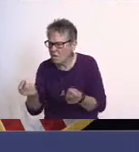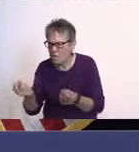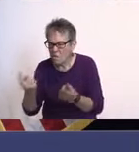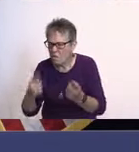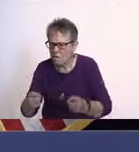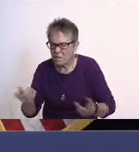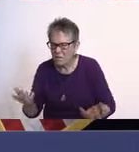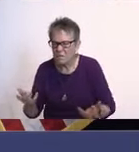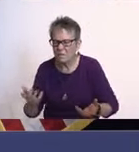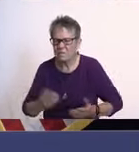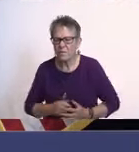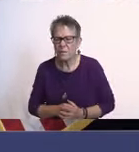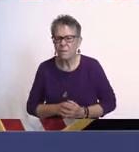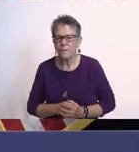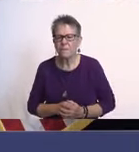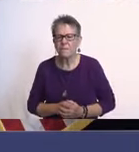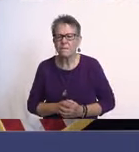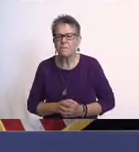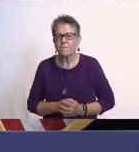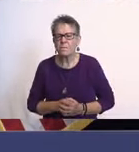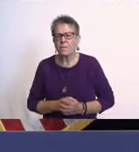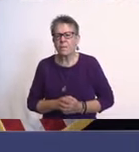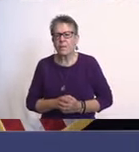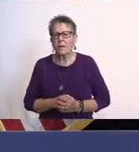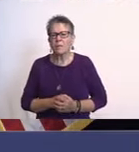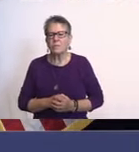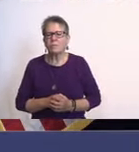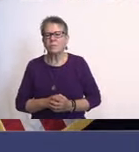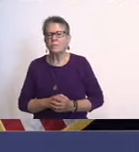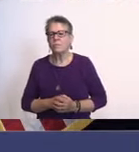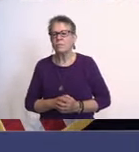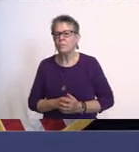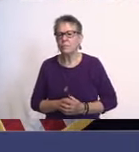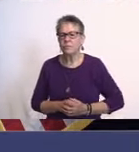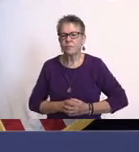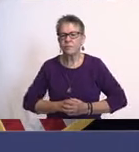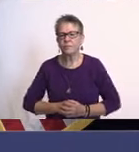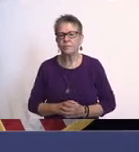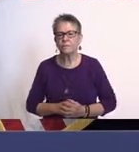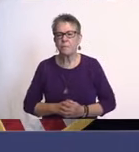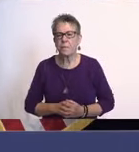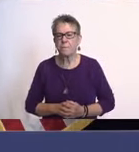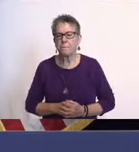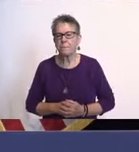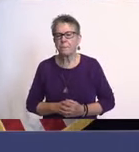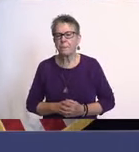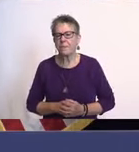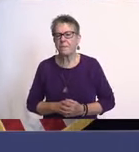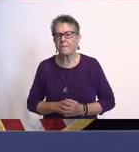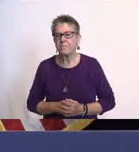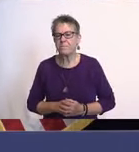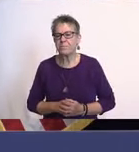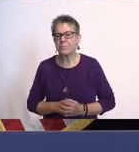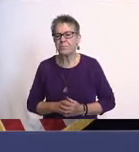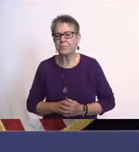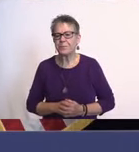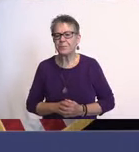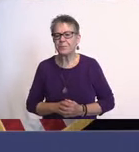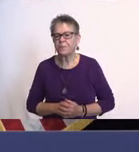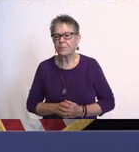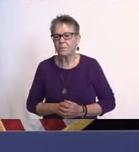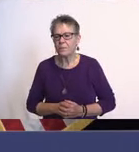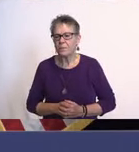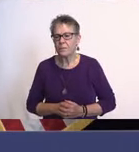representatives? Thank you. No reaction to the plea other than, my jaw hit the